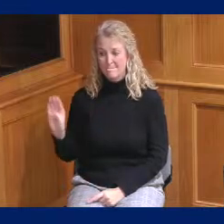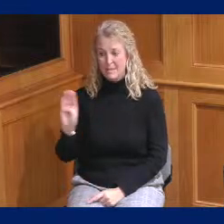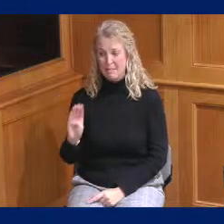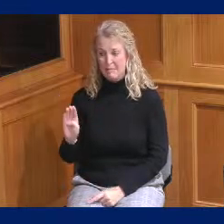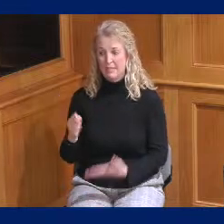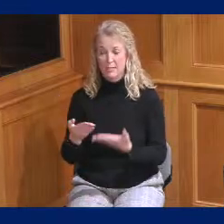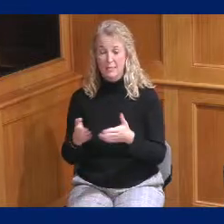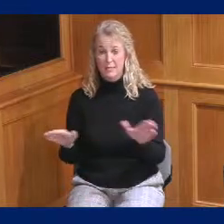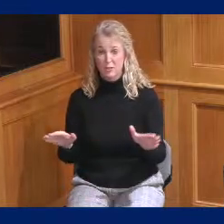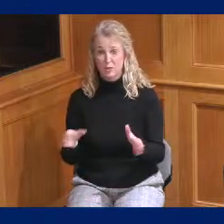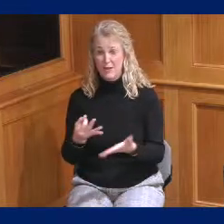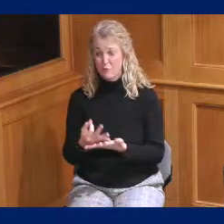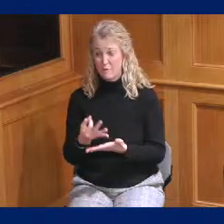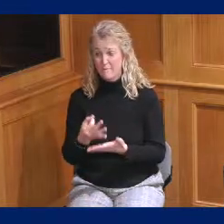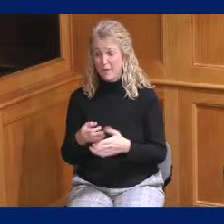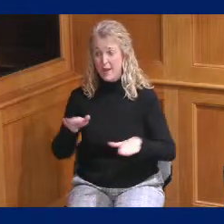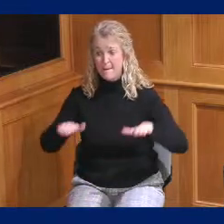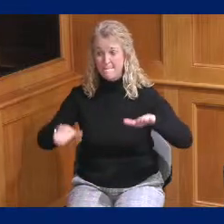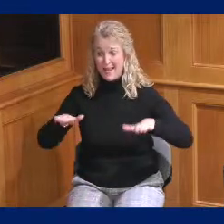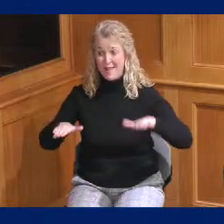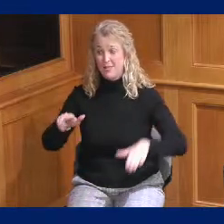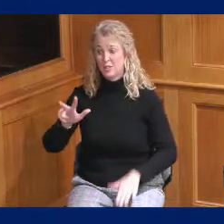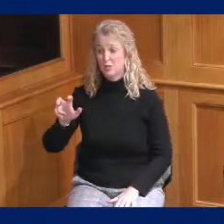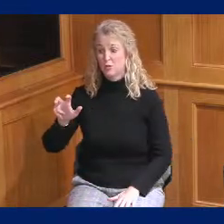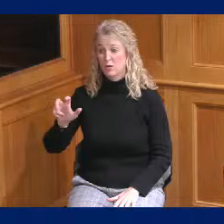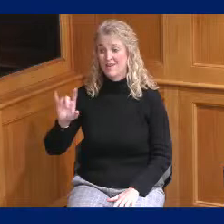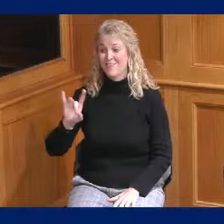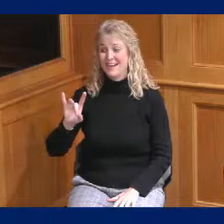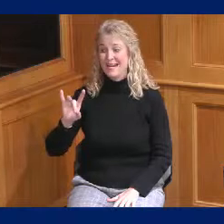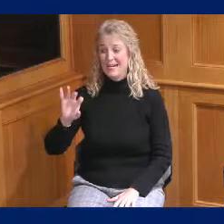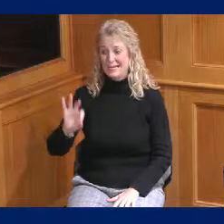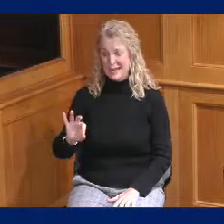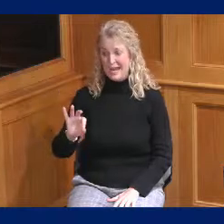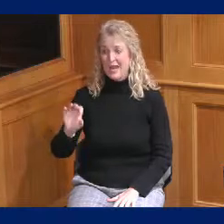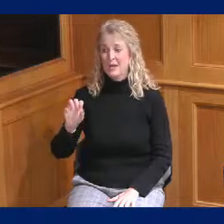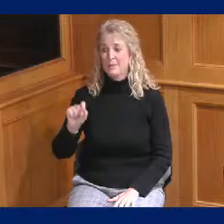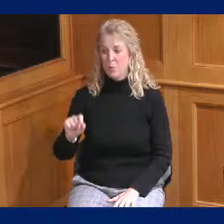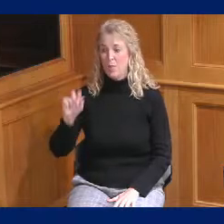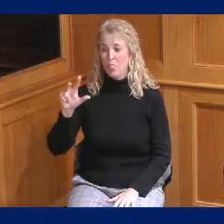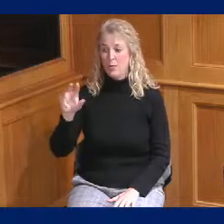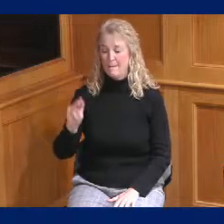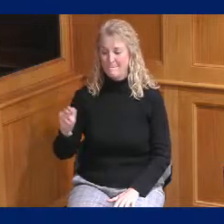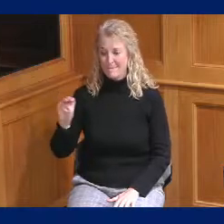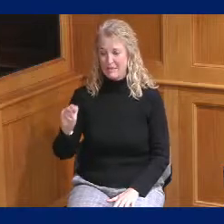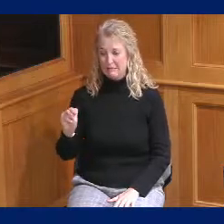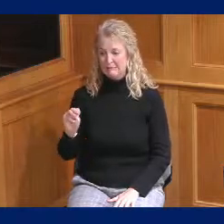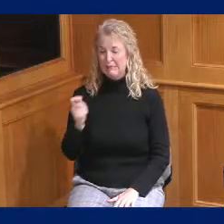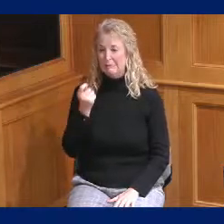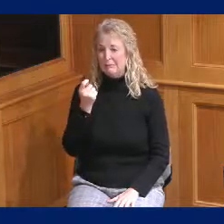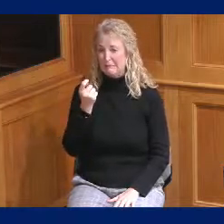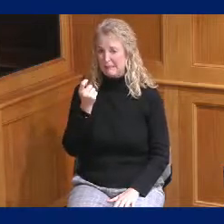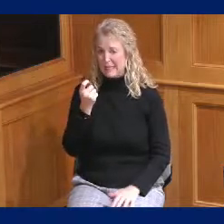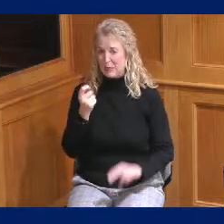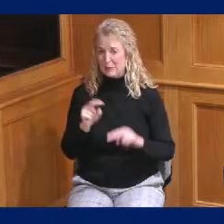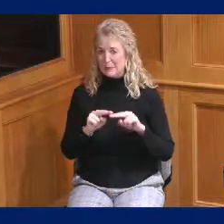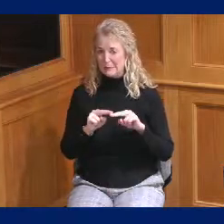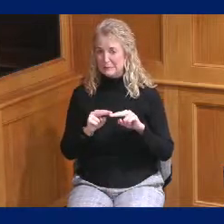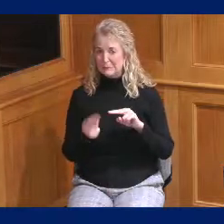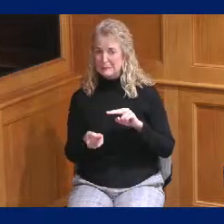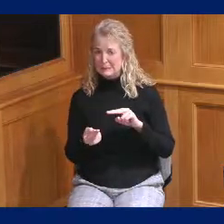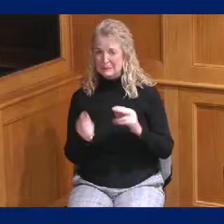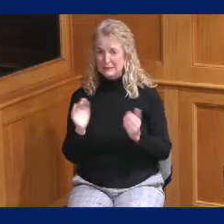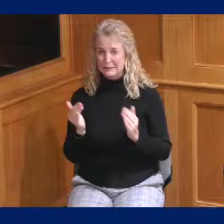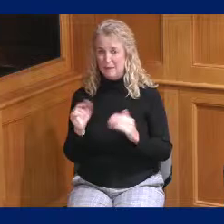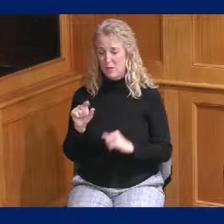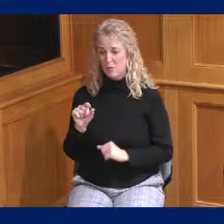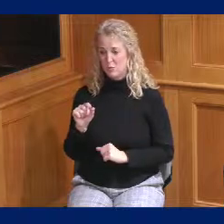fund itself is balanced at $389.3 million. This is actually a slight decrease from